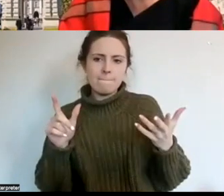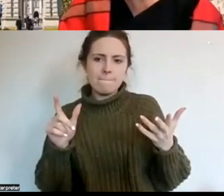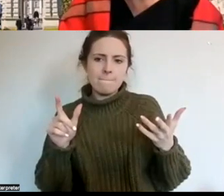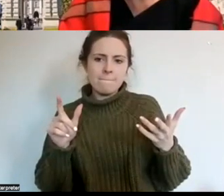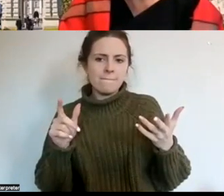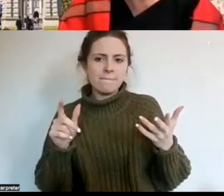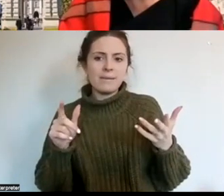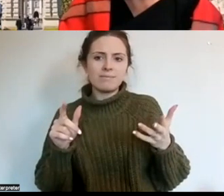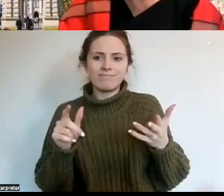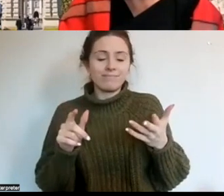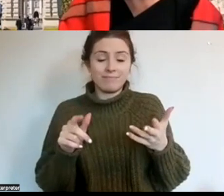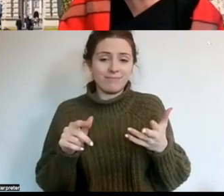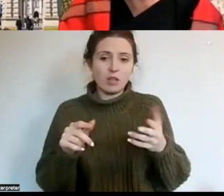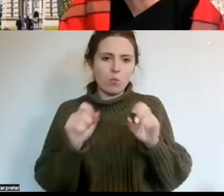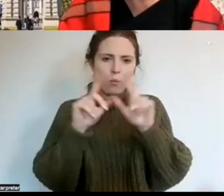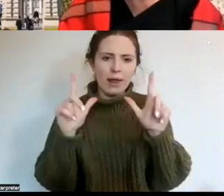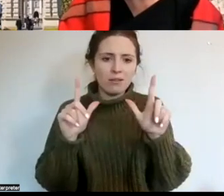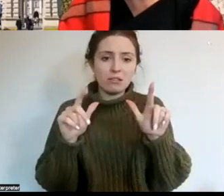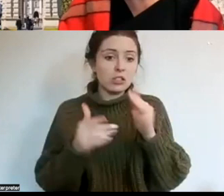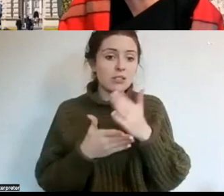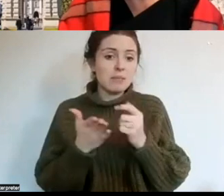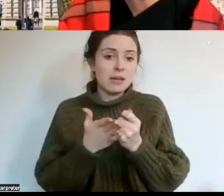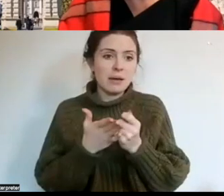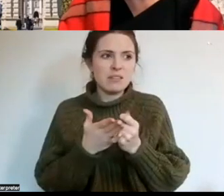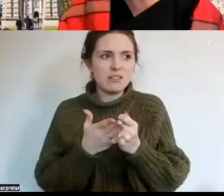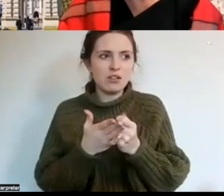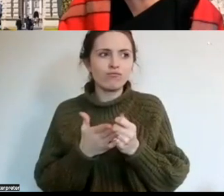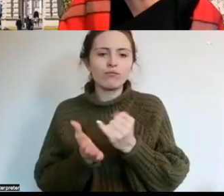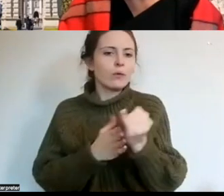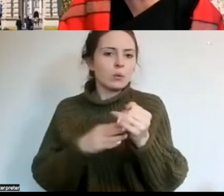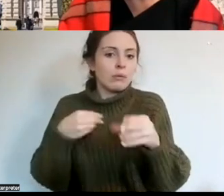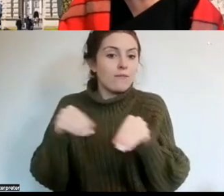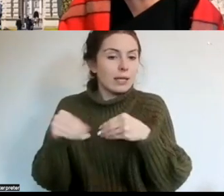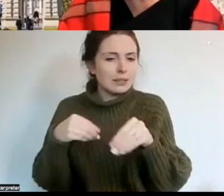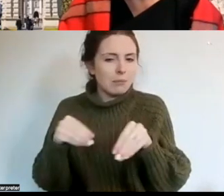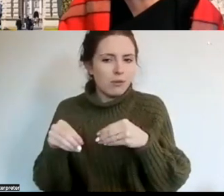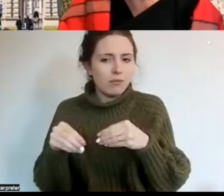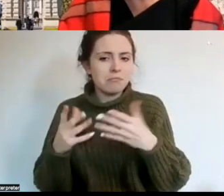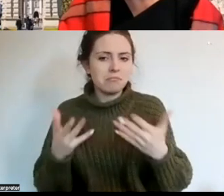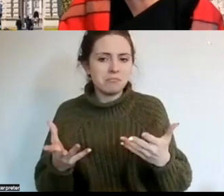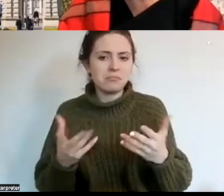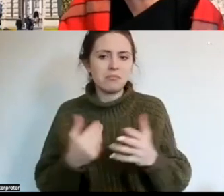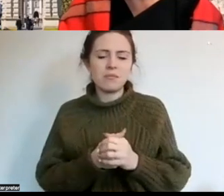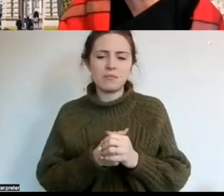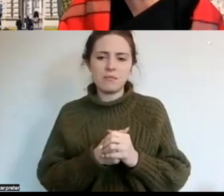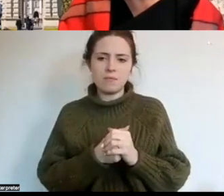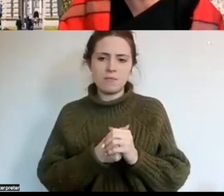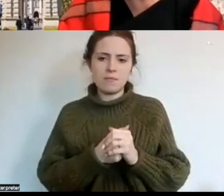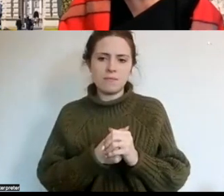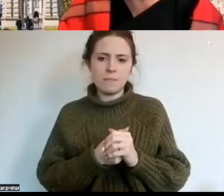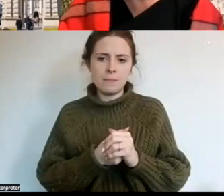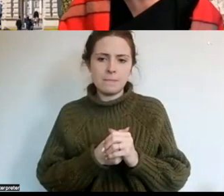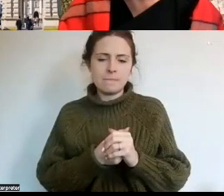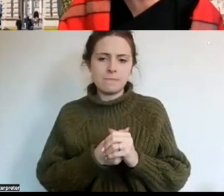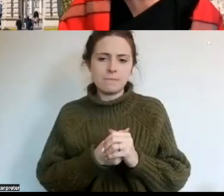in flexibility? And there tended to be sort of nursing staff in one area and maybe social care staff in another. And they were looking at